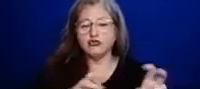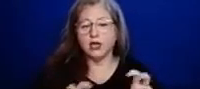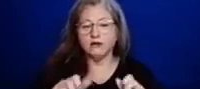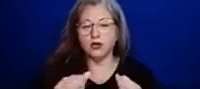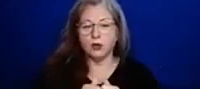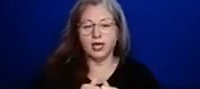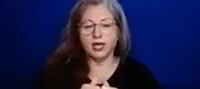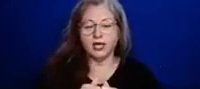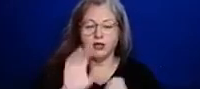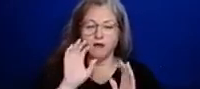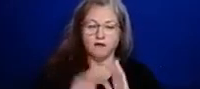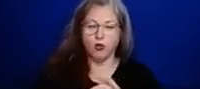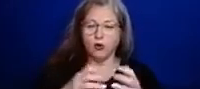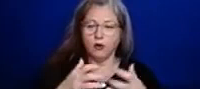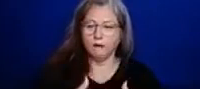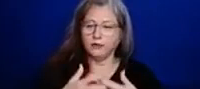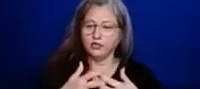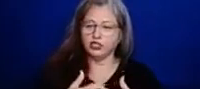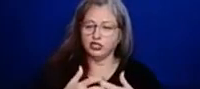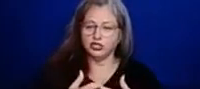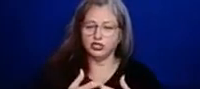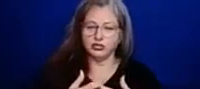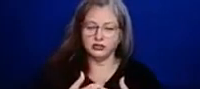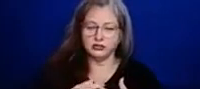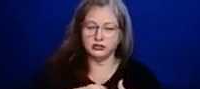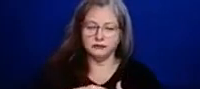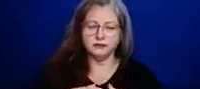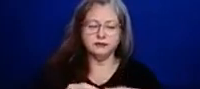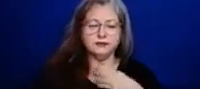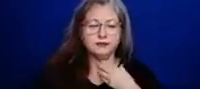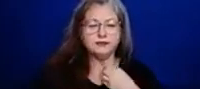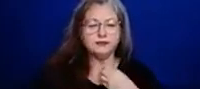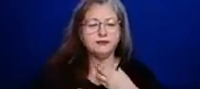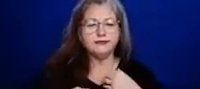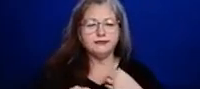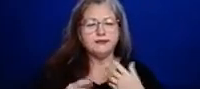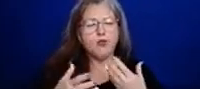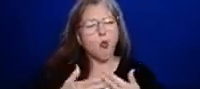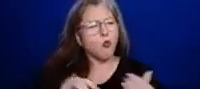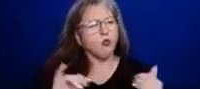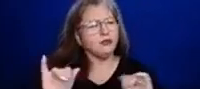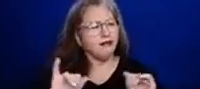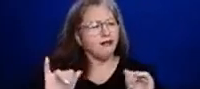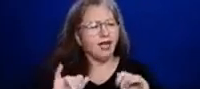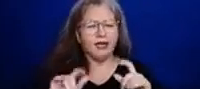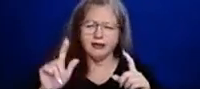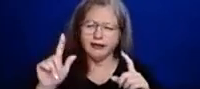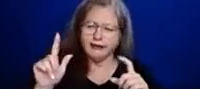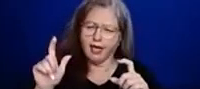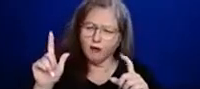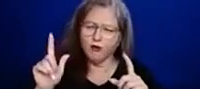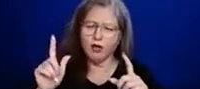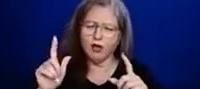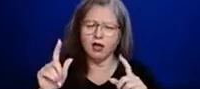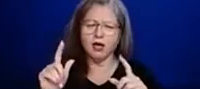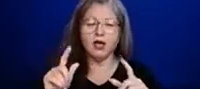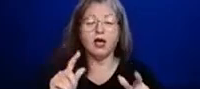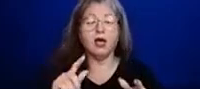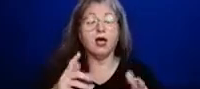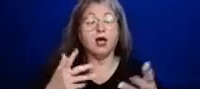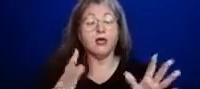a photomechanical machine, kind of a camera. And